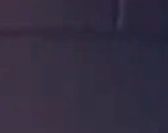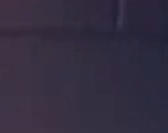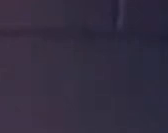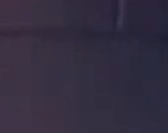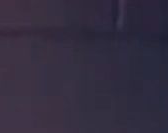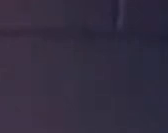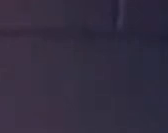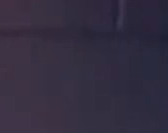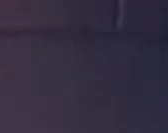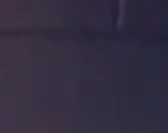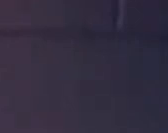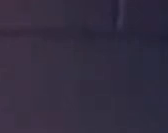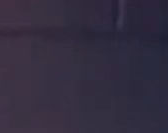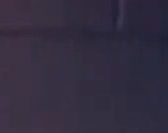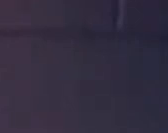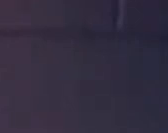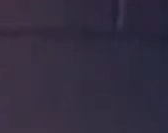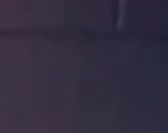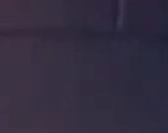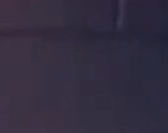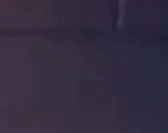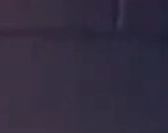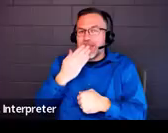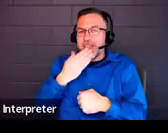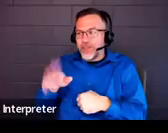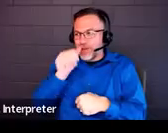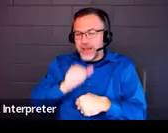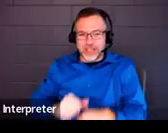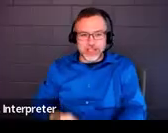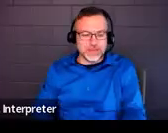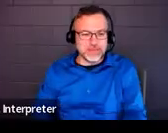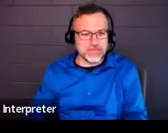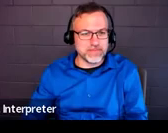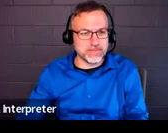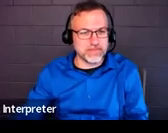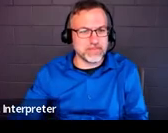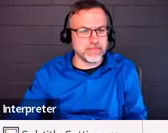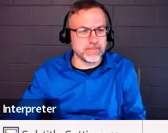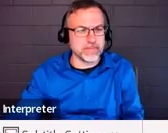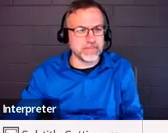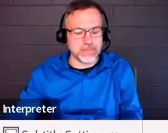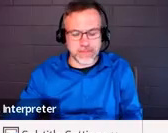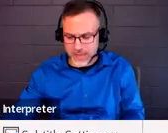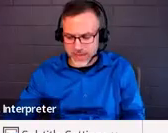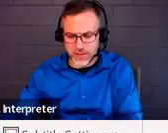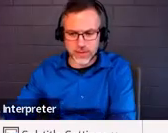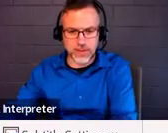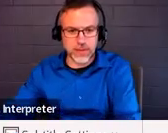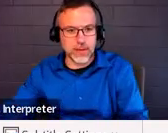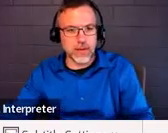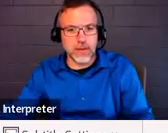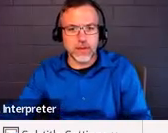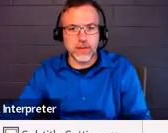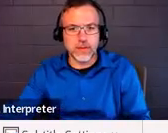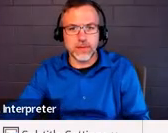So I'm just going to go ahead and share my screen. Thank you for being patient. Best laid plans.